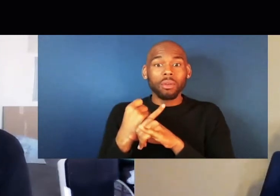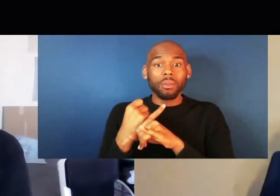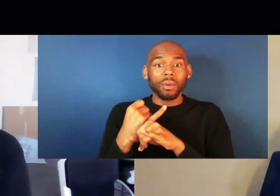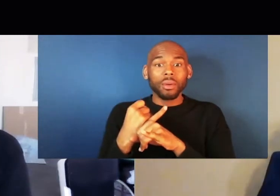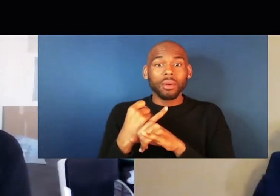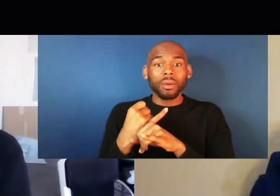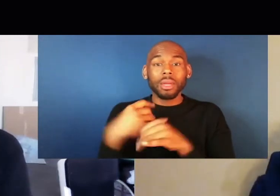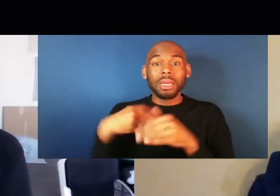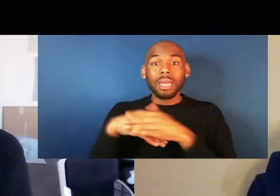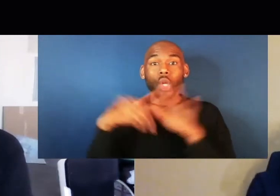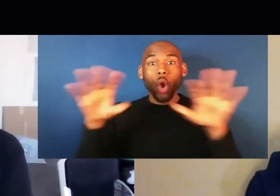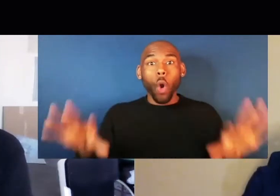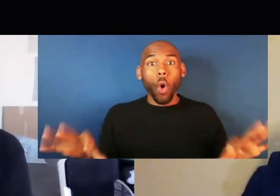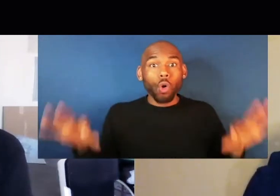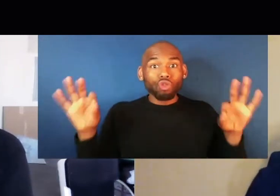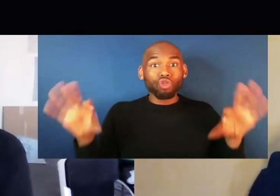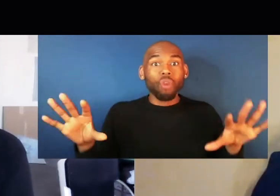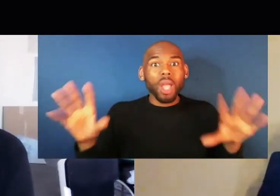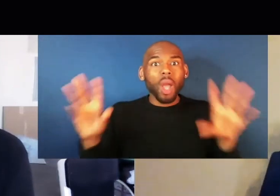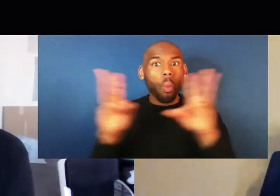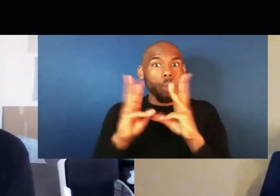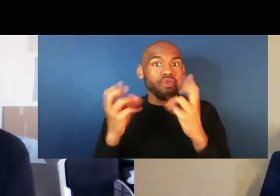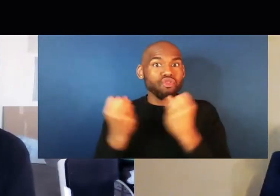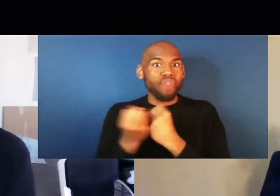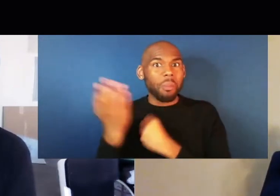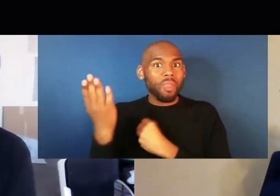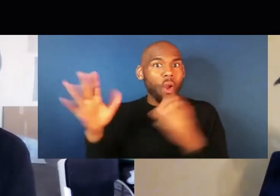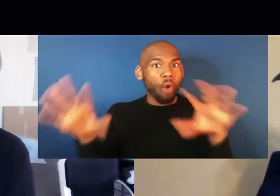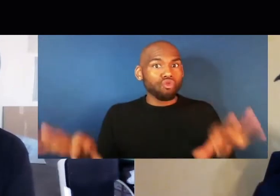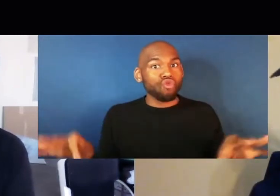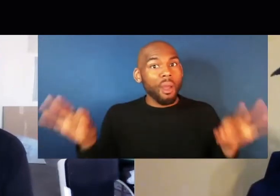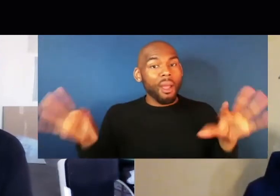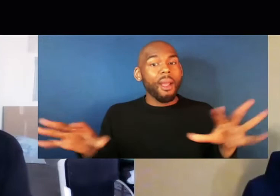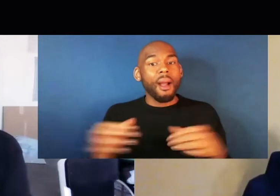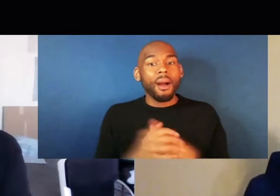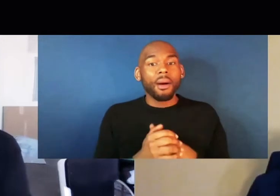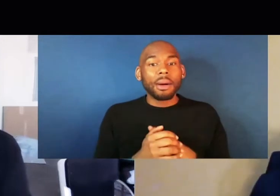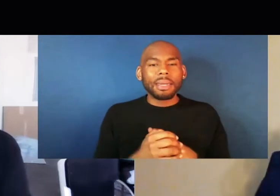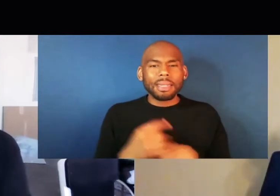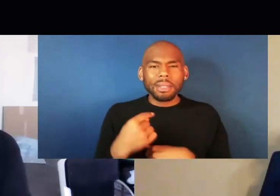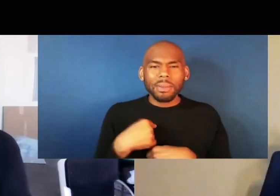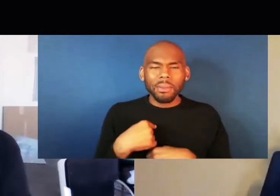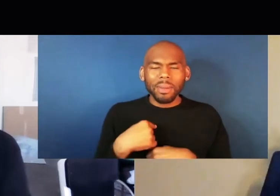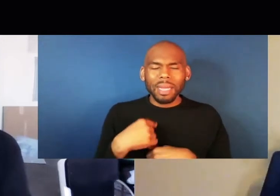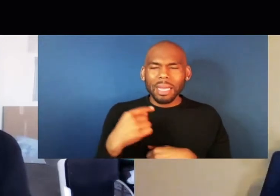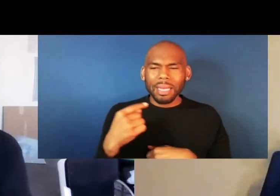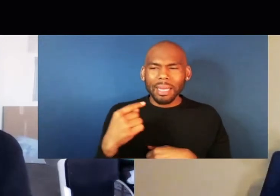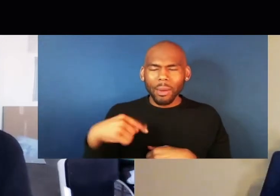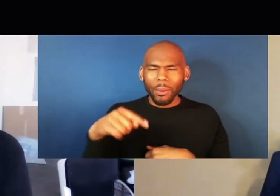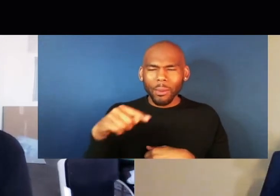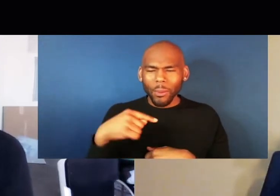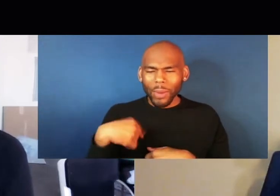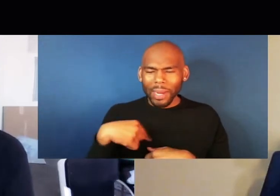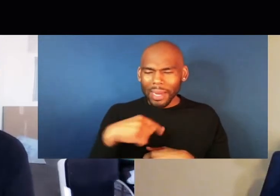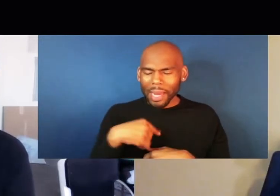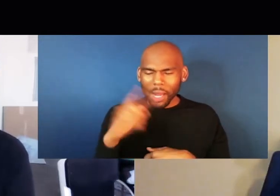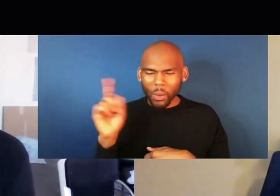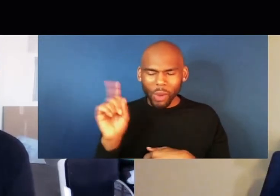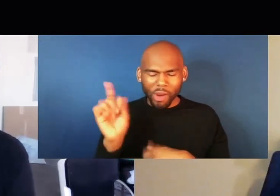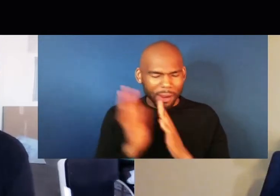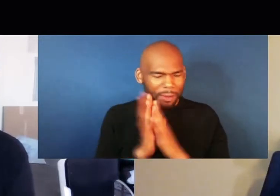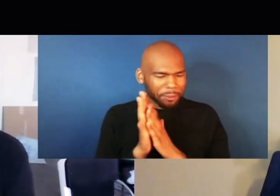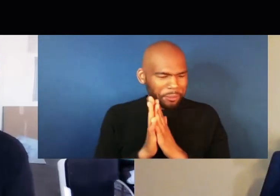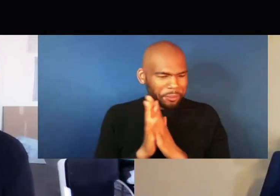We've been in Australia doing workshops. We were